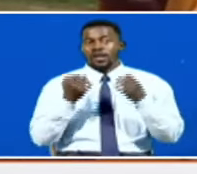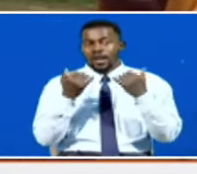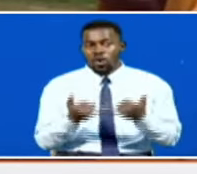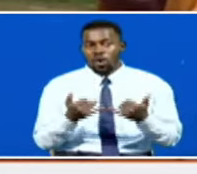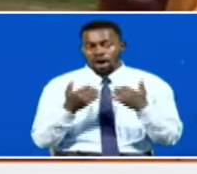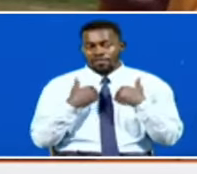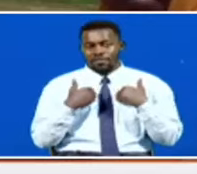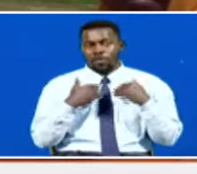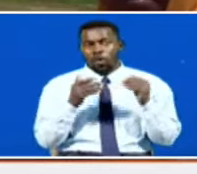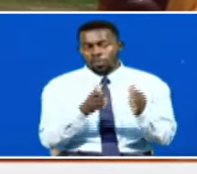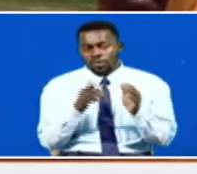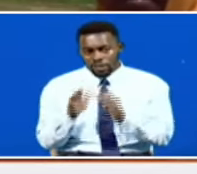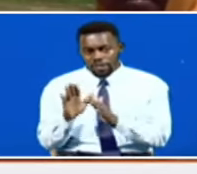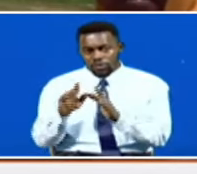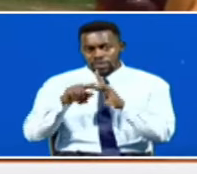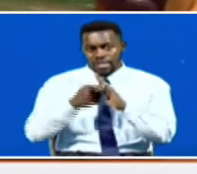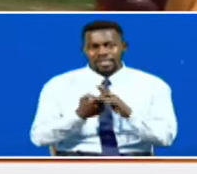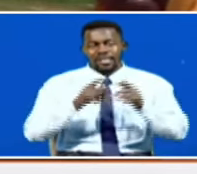start engaging